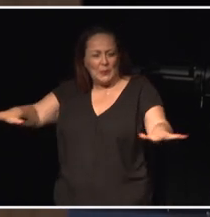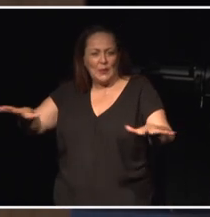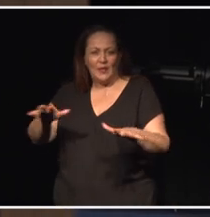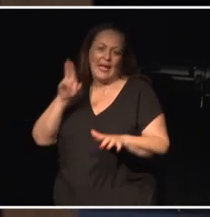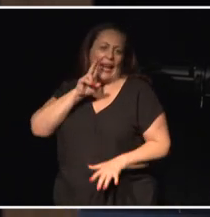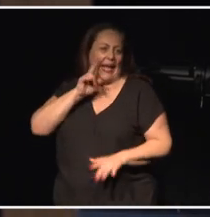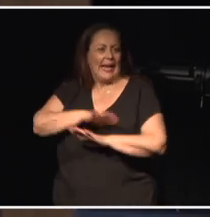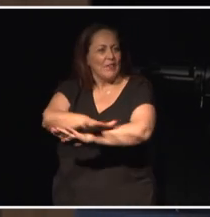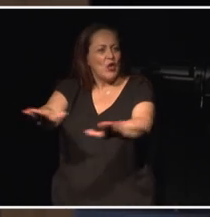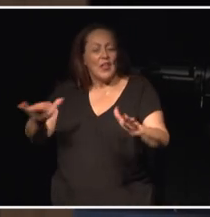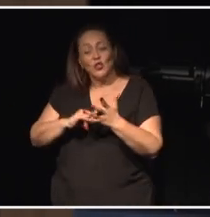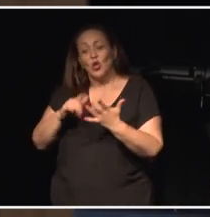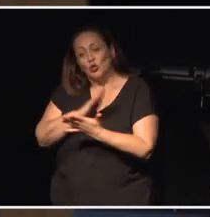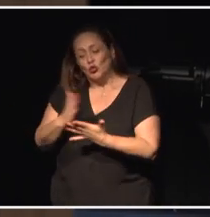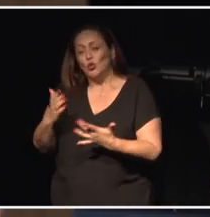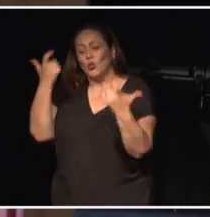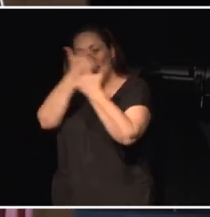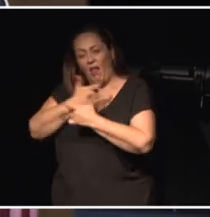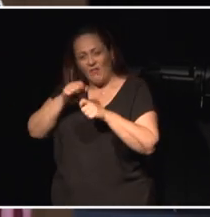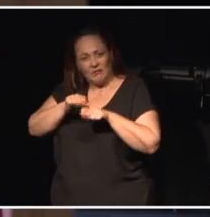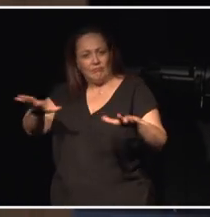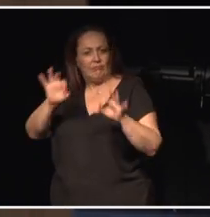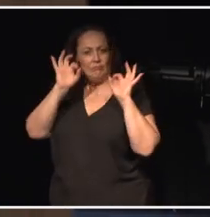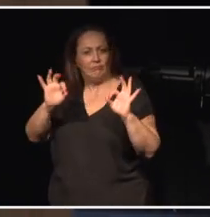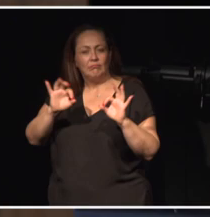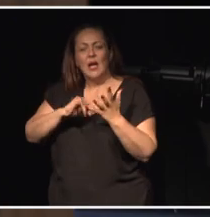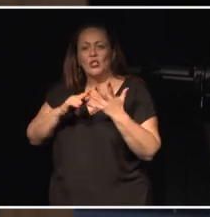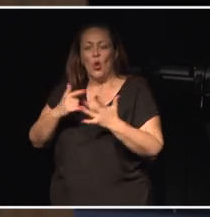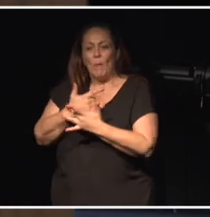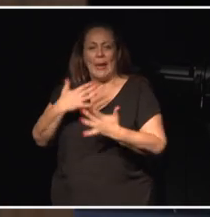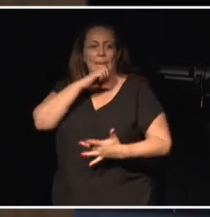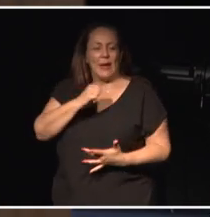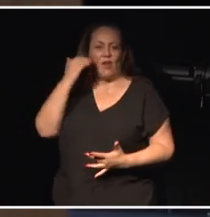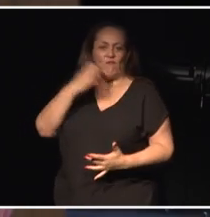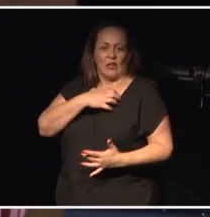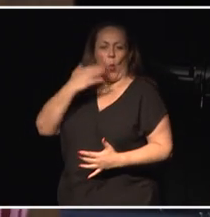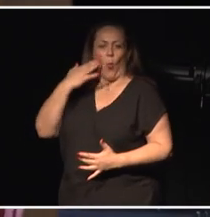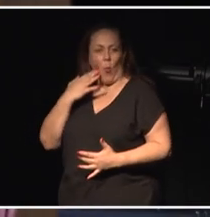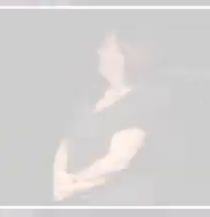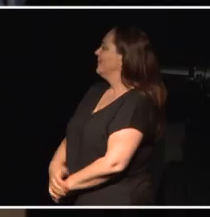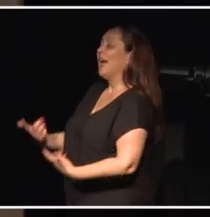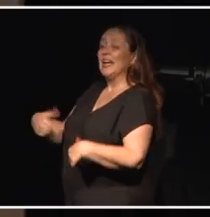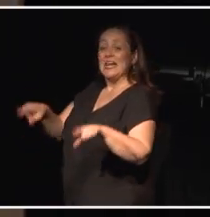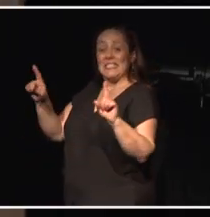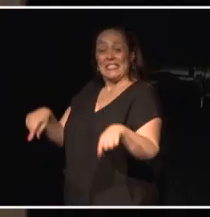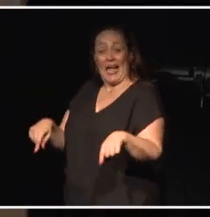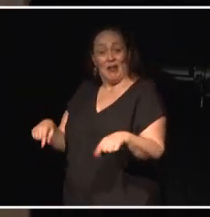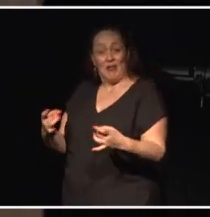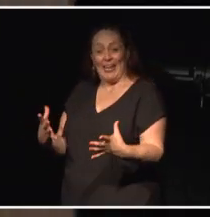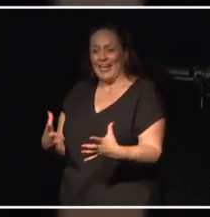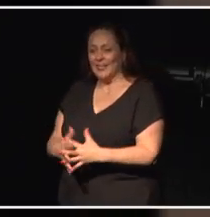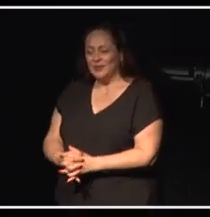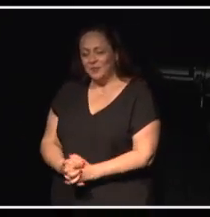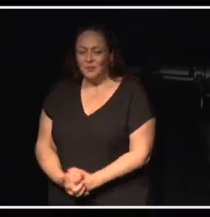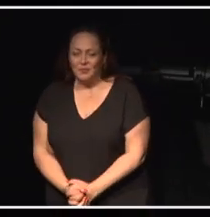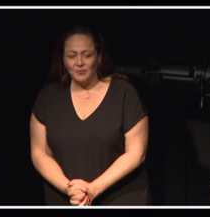is laughter. And it is true what Margaret Atwood said, that women are afraid that men will kill them, and men are afraid that women will laugh at them. I've been writing about